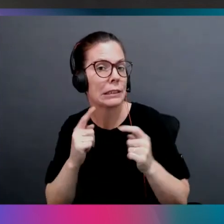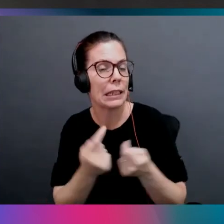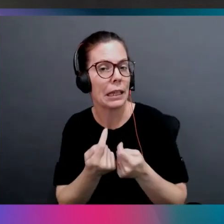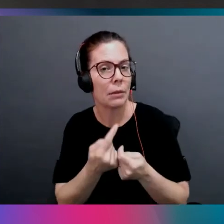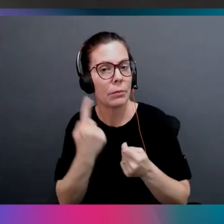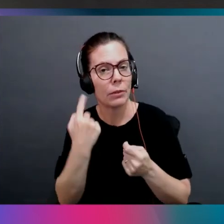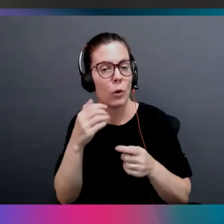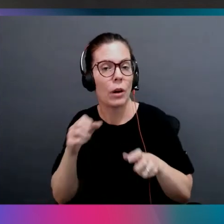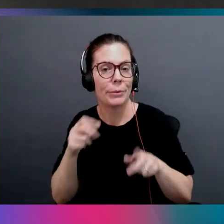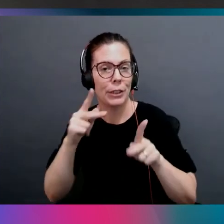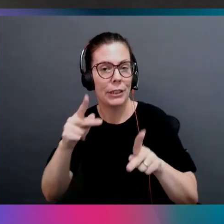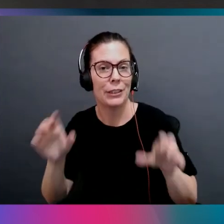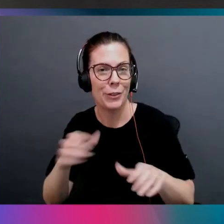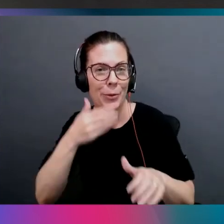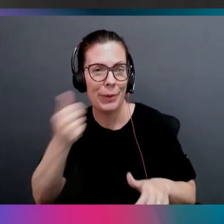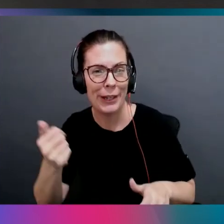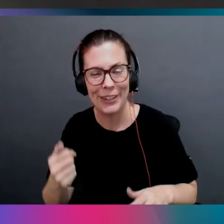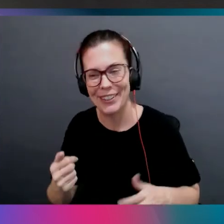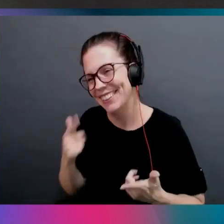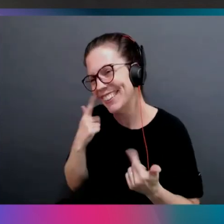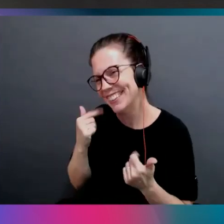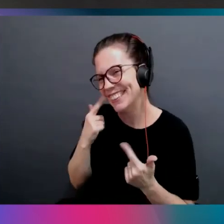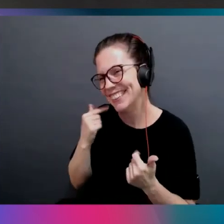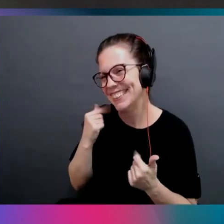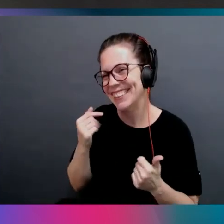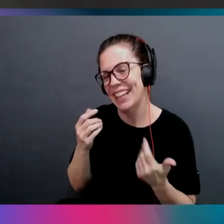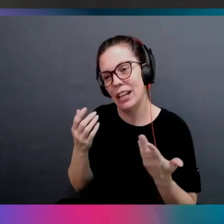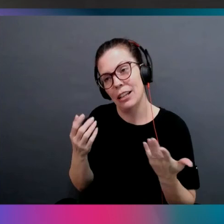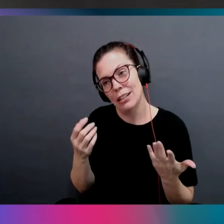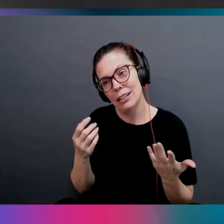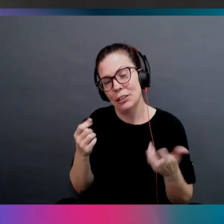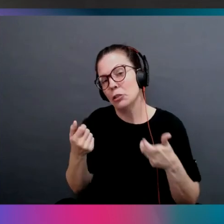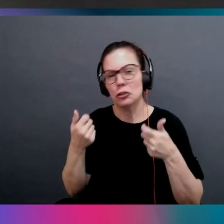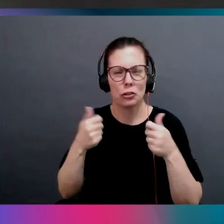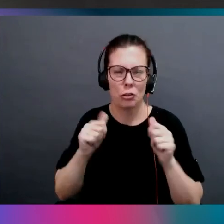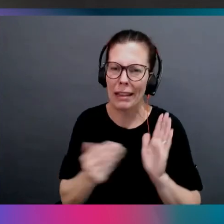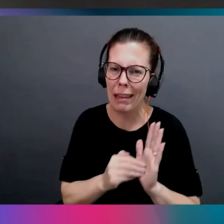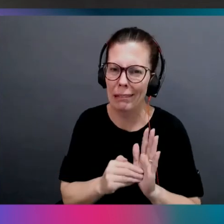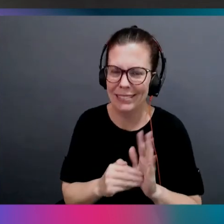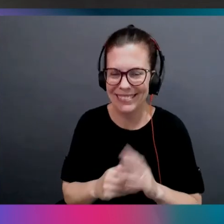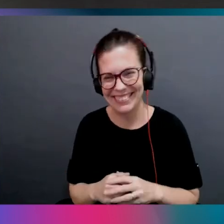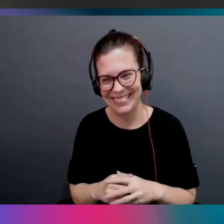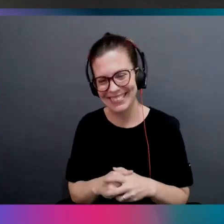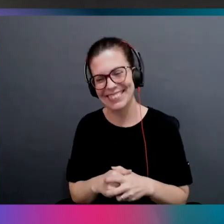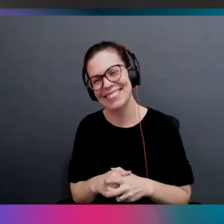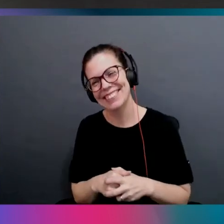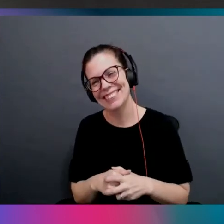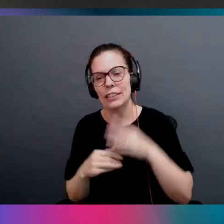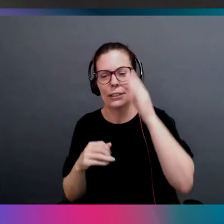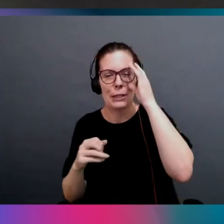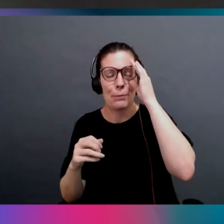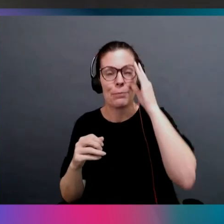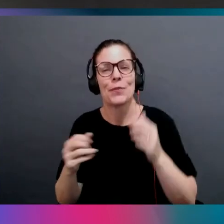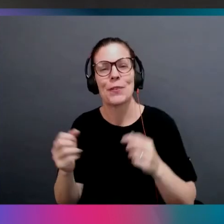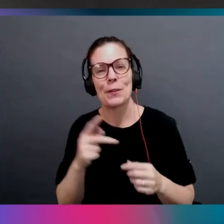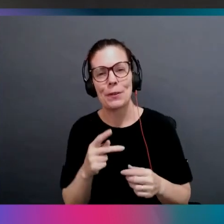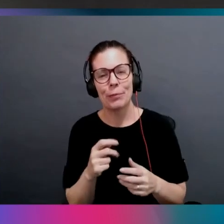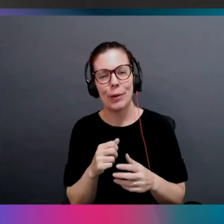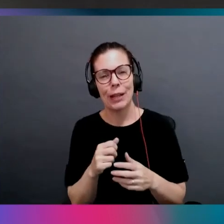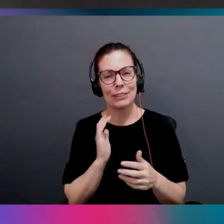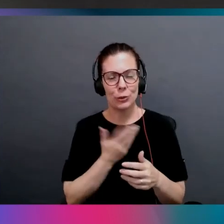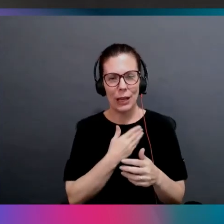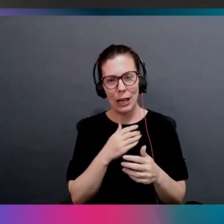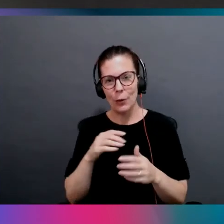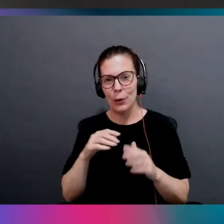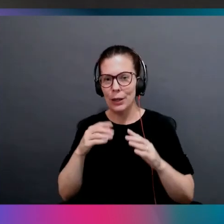better. Yeah. Let's try again. Yeah. So let's go back to our baking show